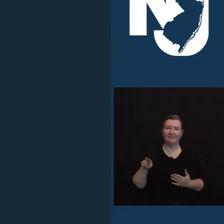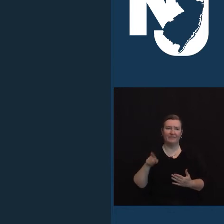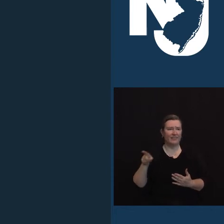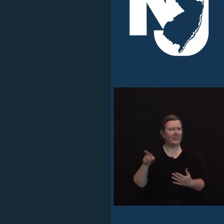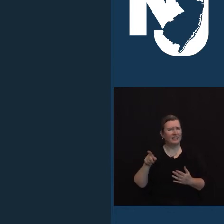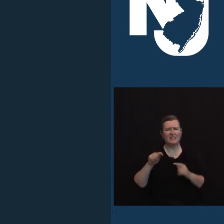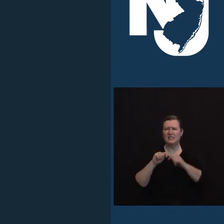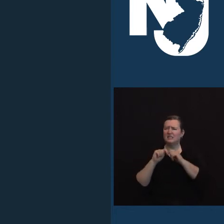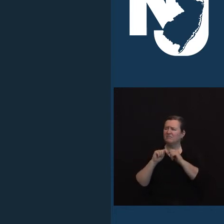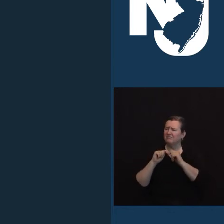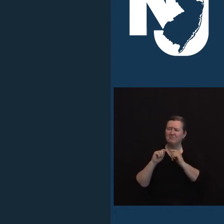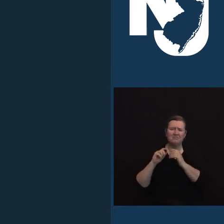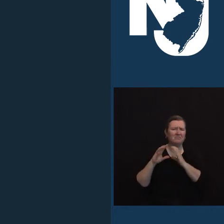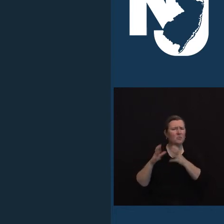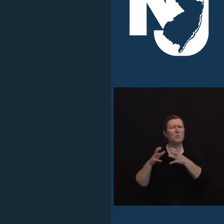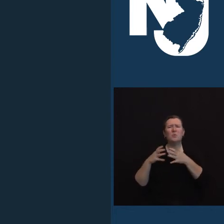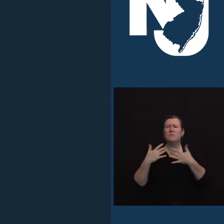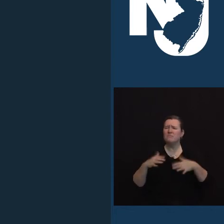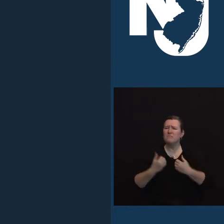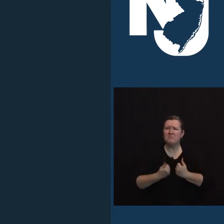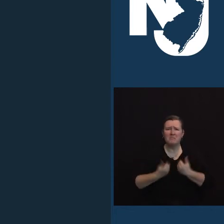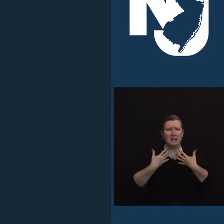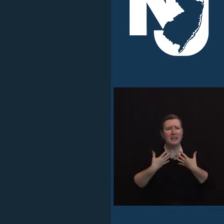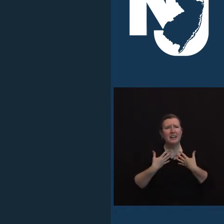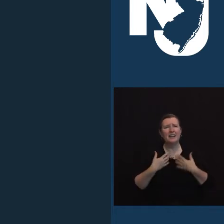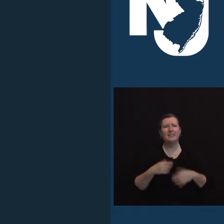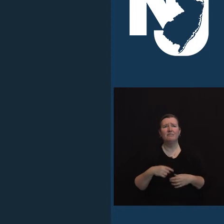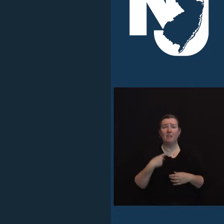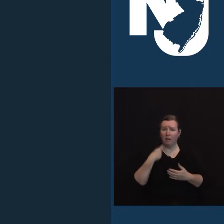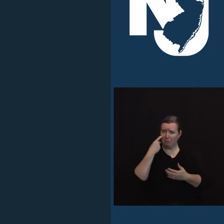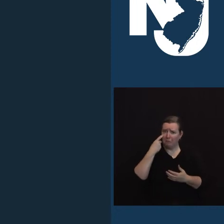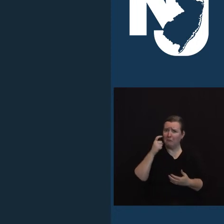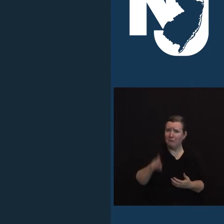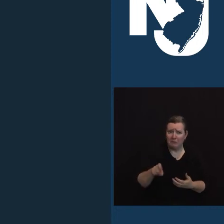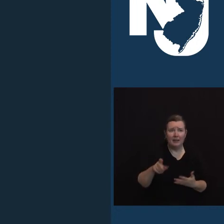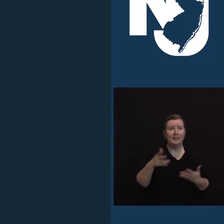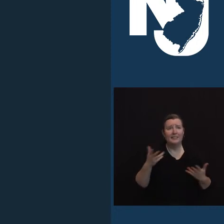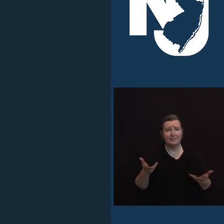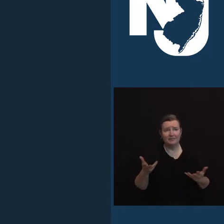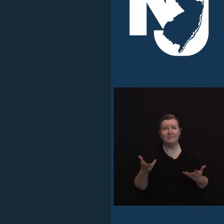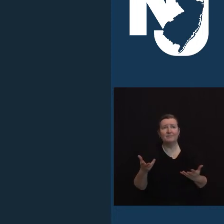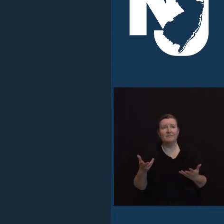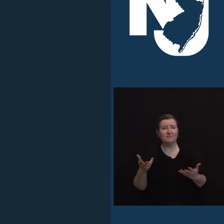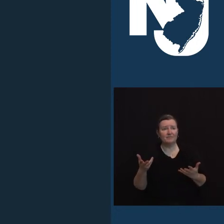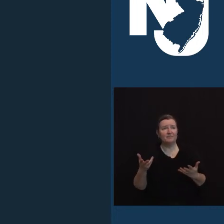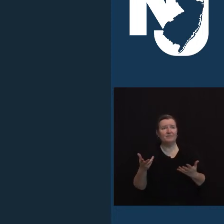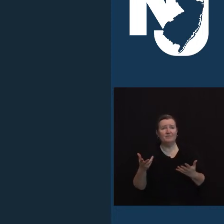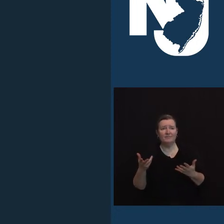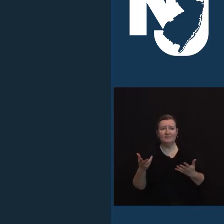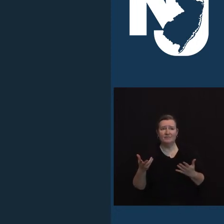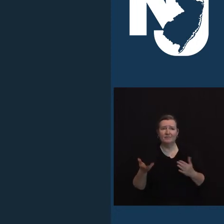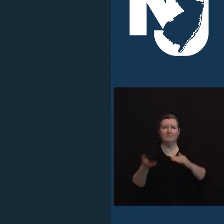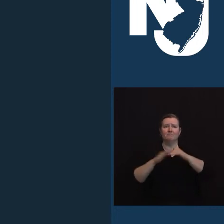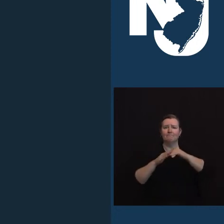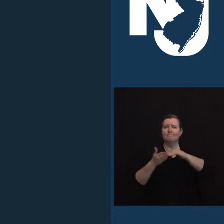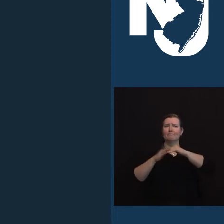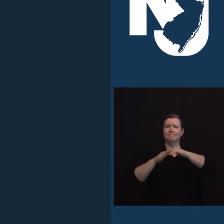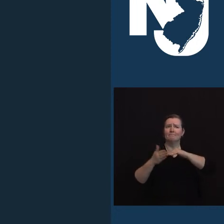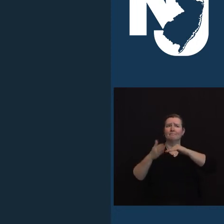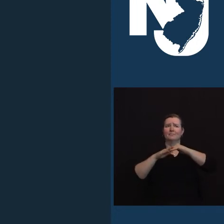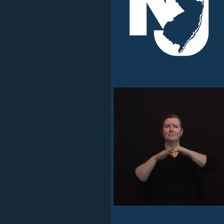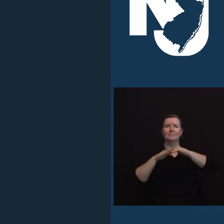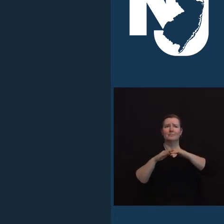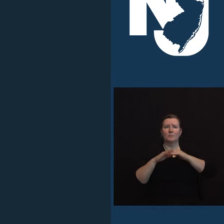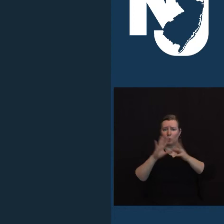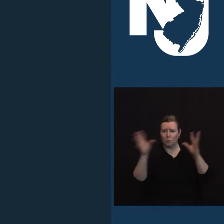you could see, slowly but surely the needle moving in the right direction as it relates to not just total shots, but